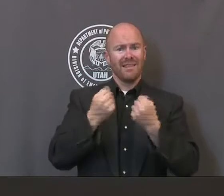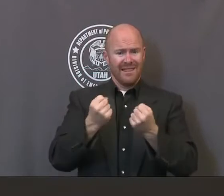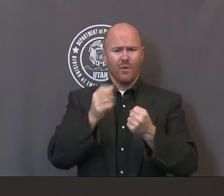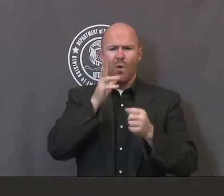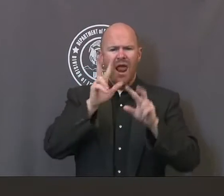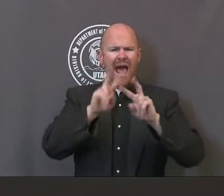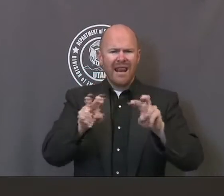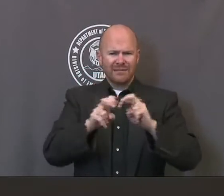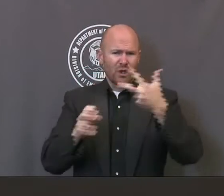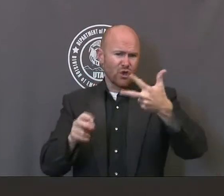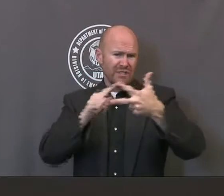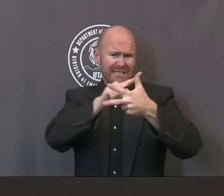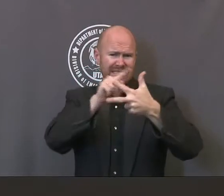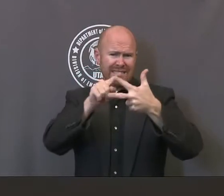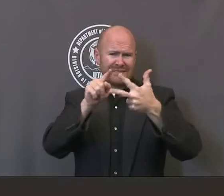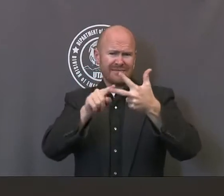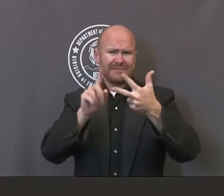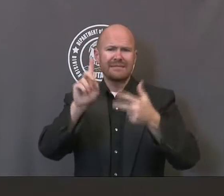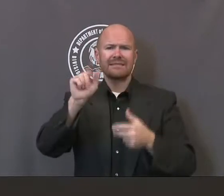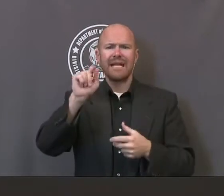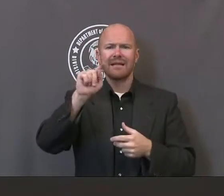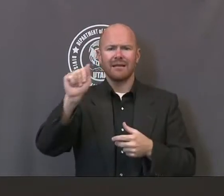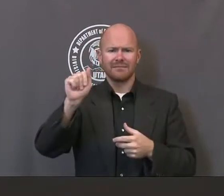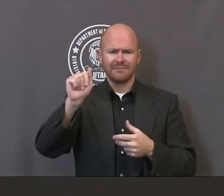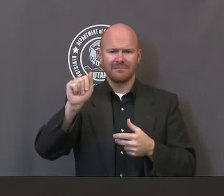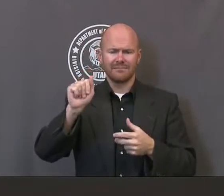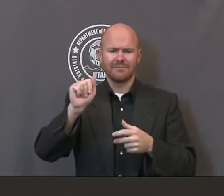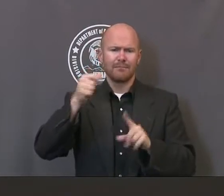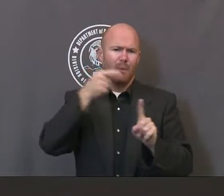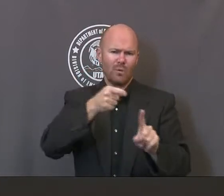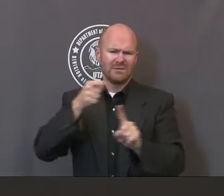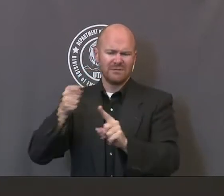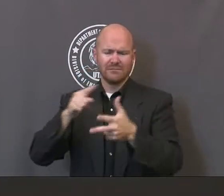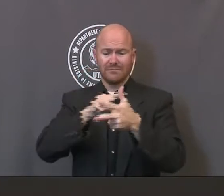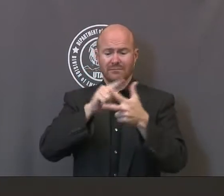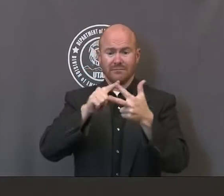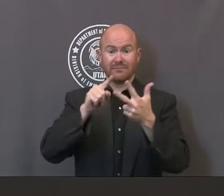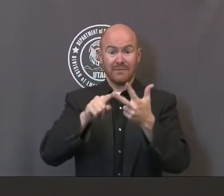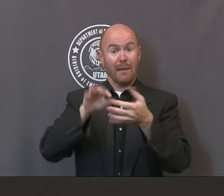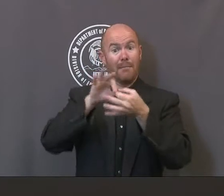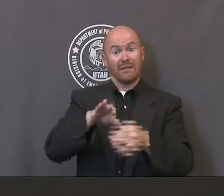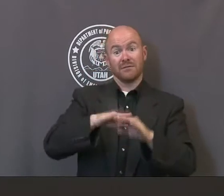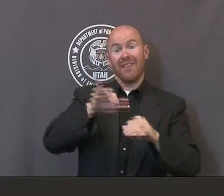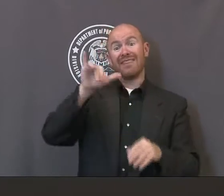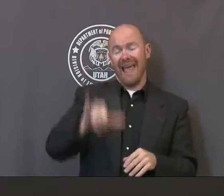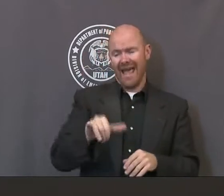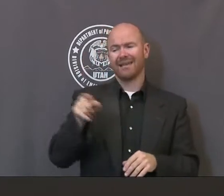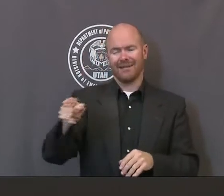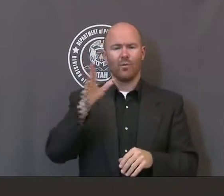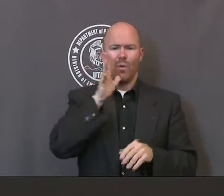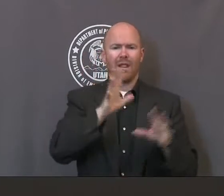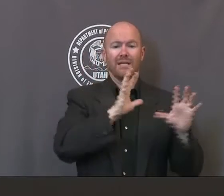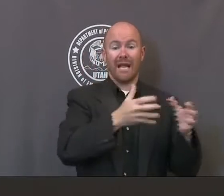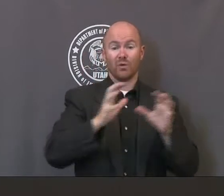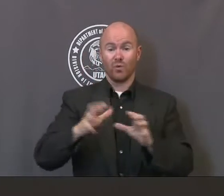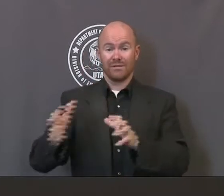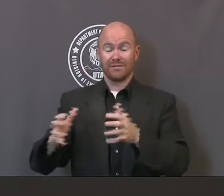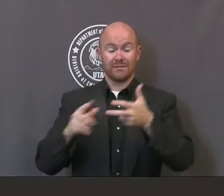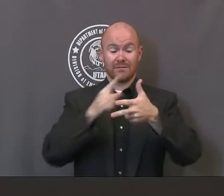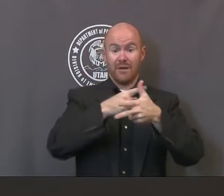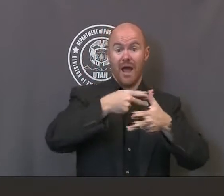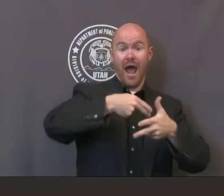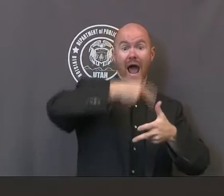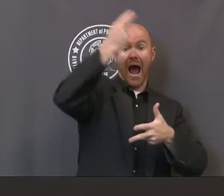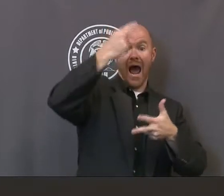key data points for each county. Based on that data, each county will automatically be categorized as a high, a